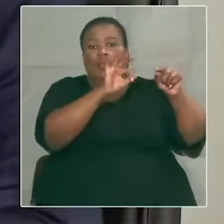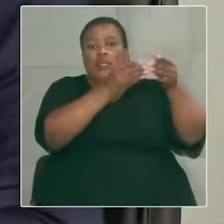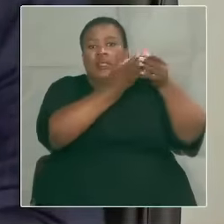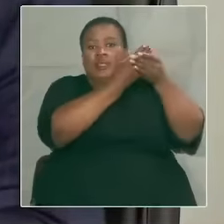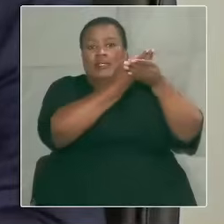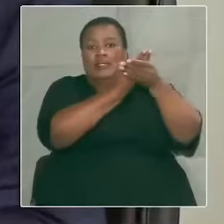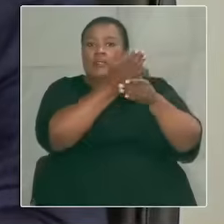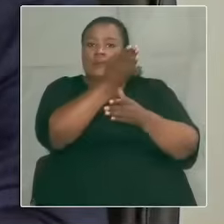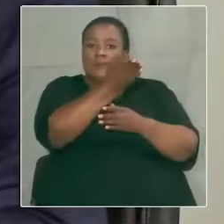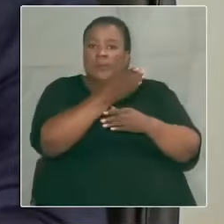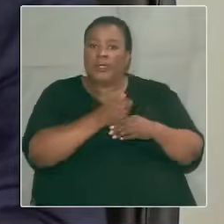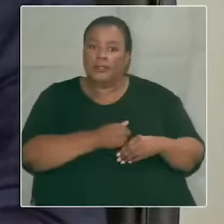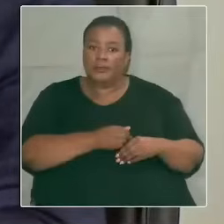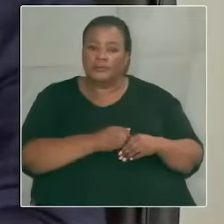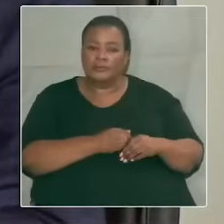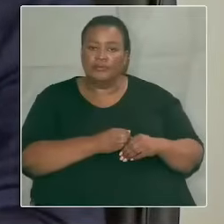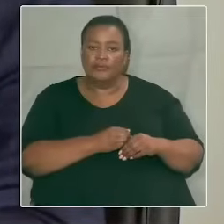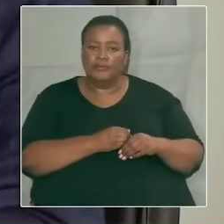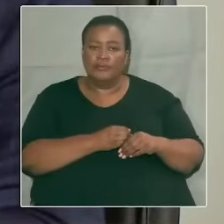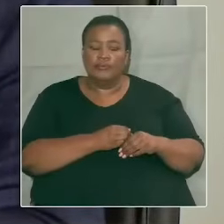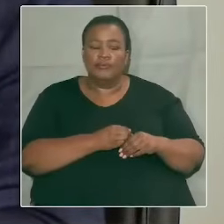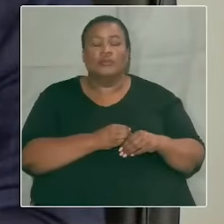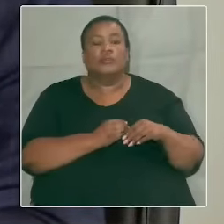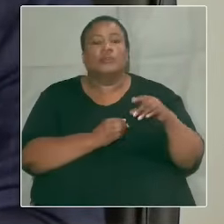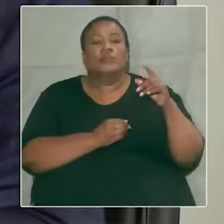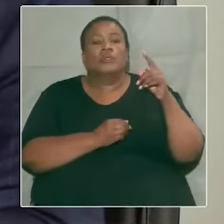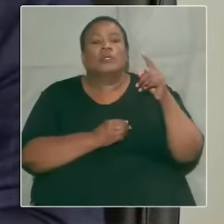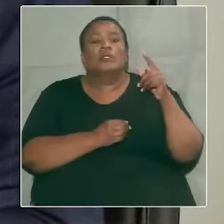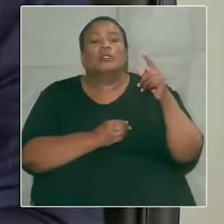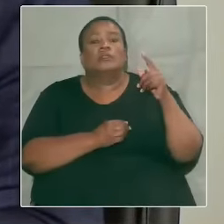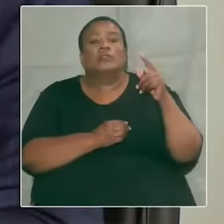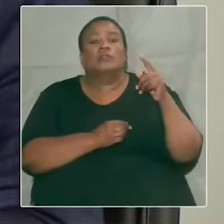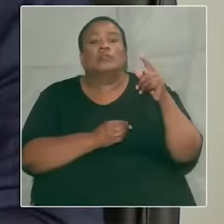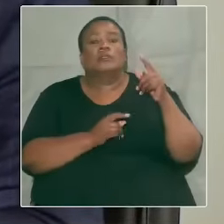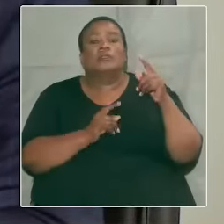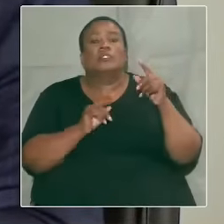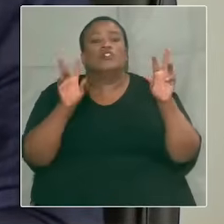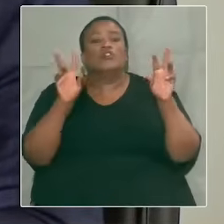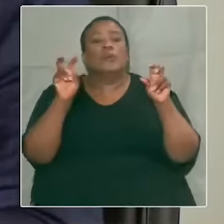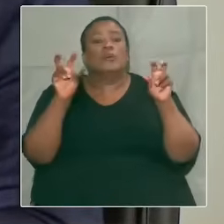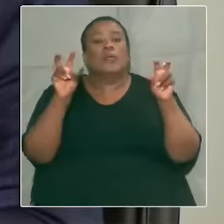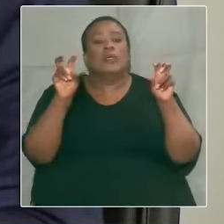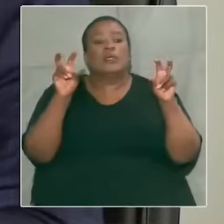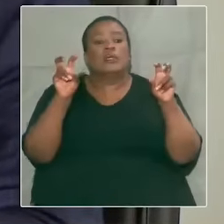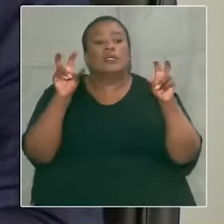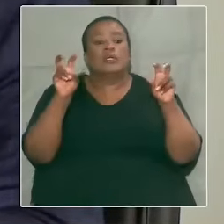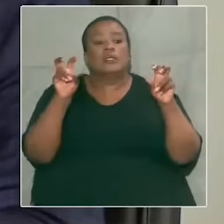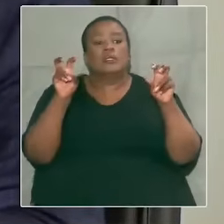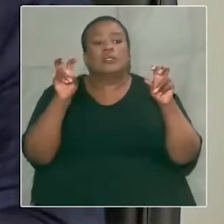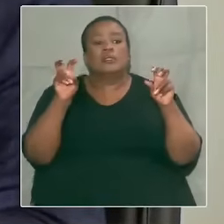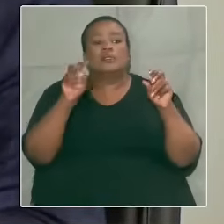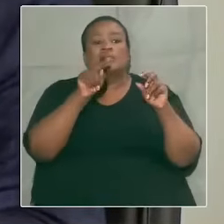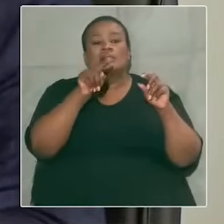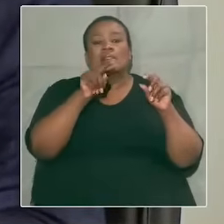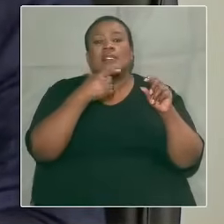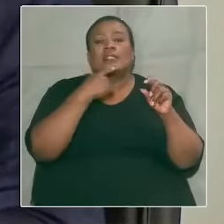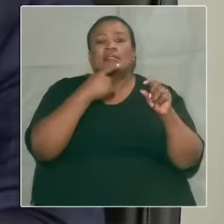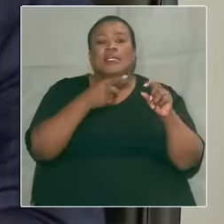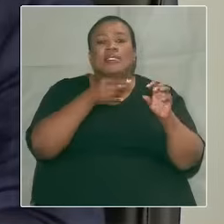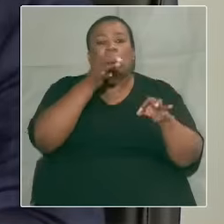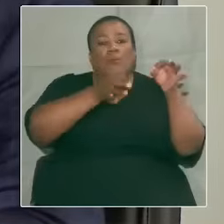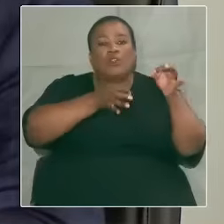333 cases. And if you look at the topic of that is